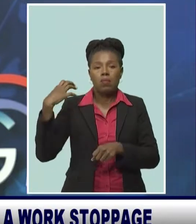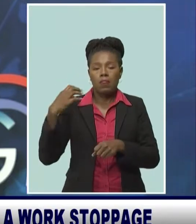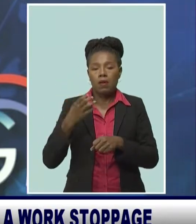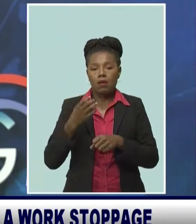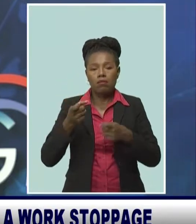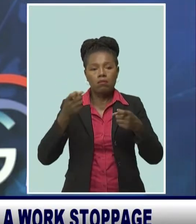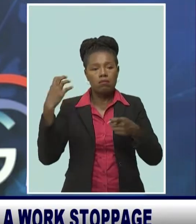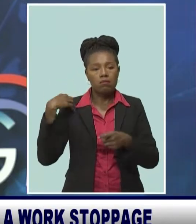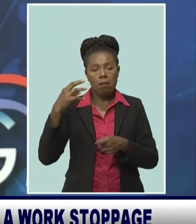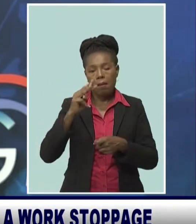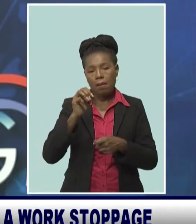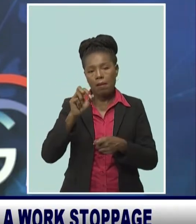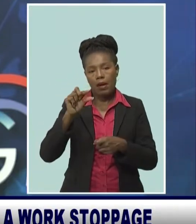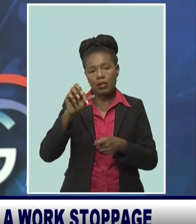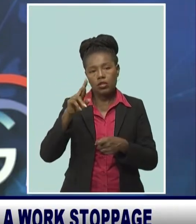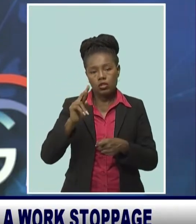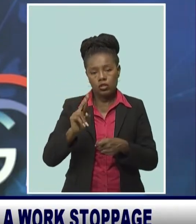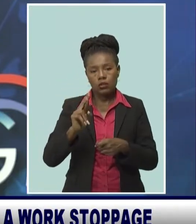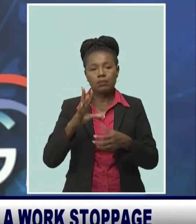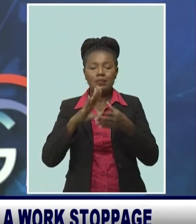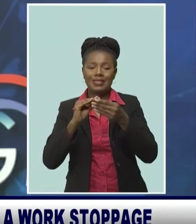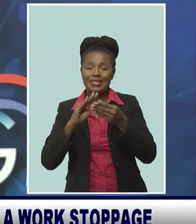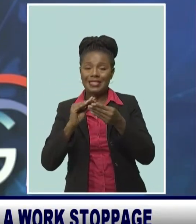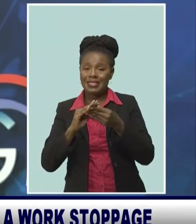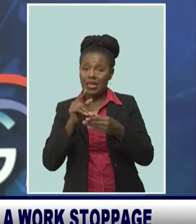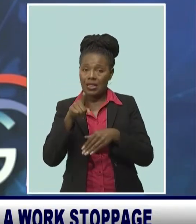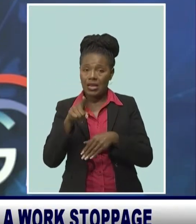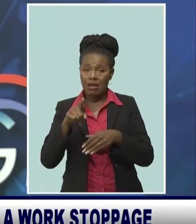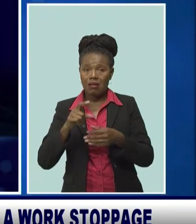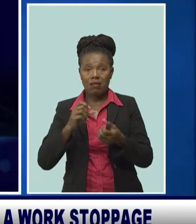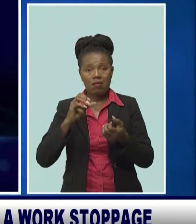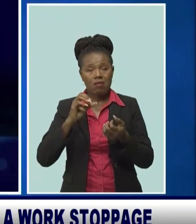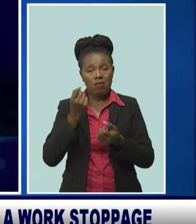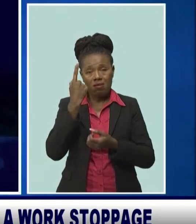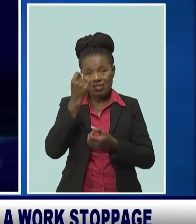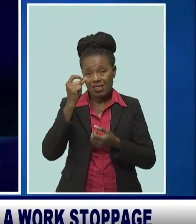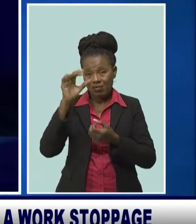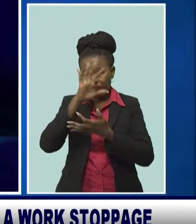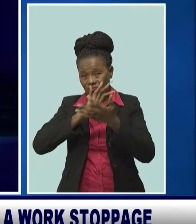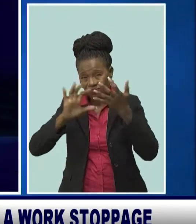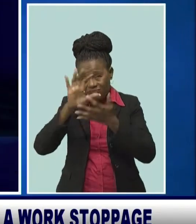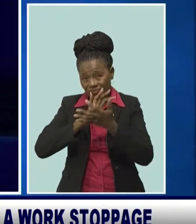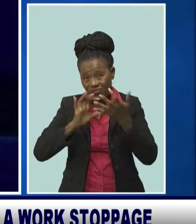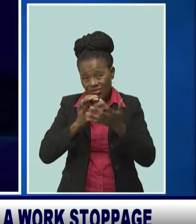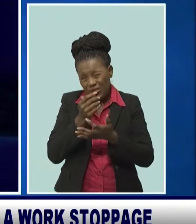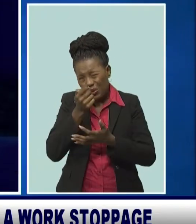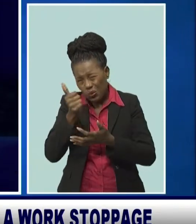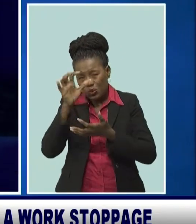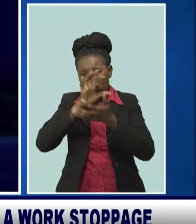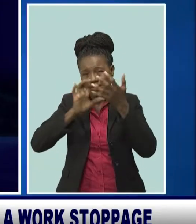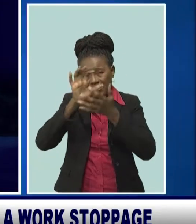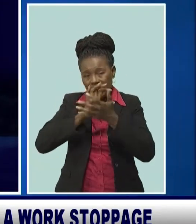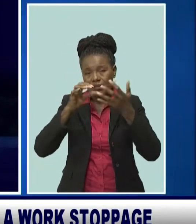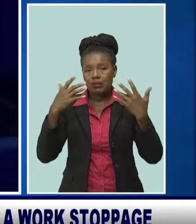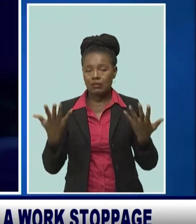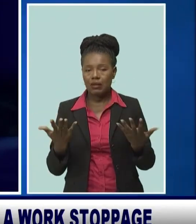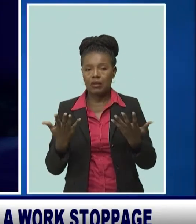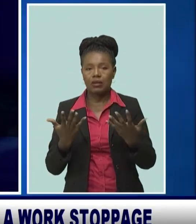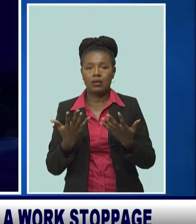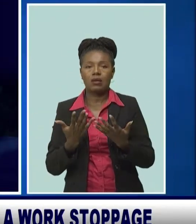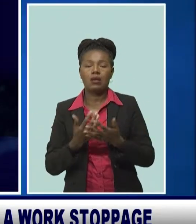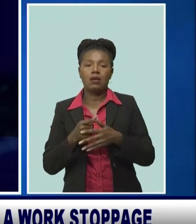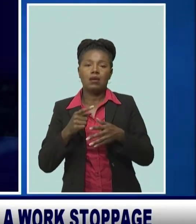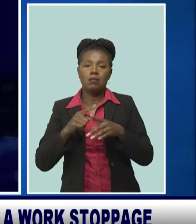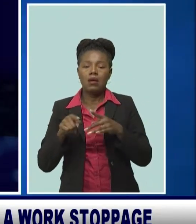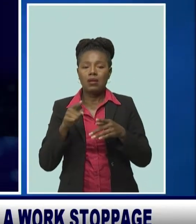from a misunderstanding which has since been resolved. There was a small misunderstanding concerning a matter before